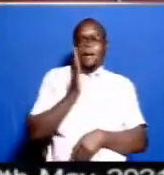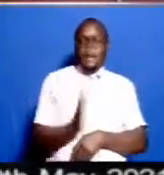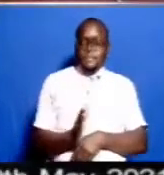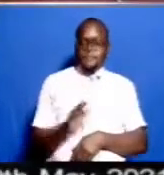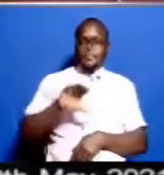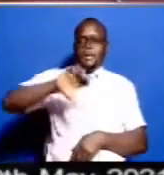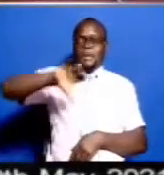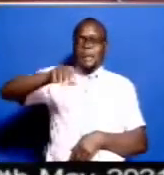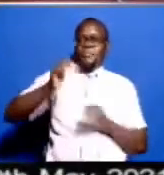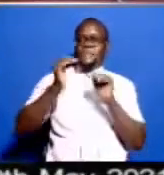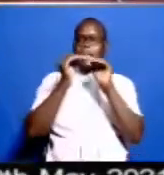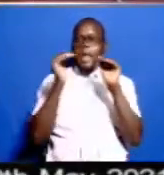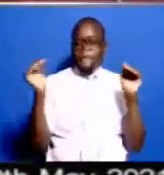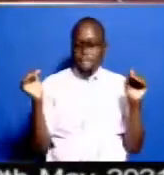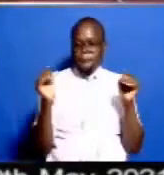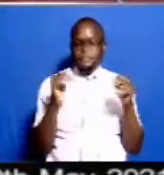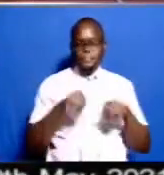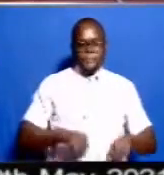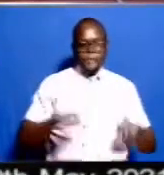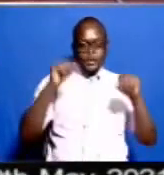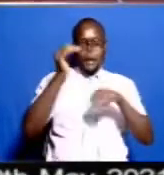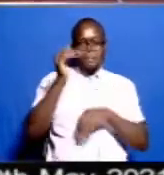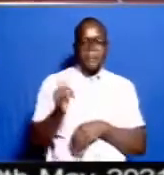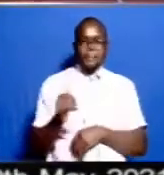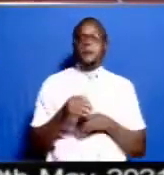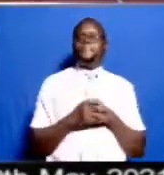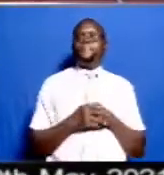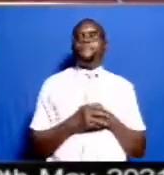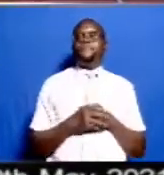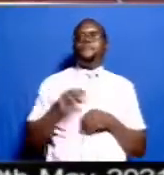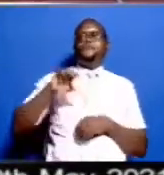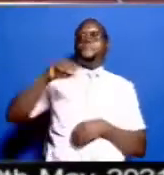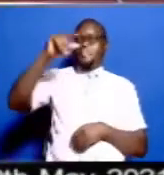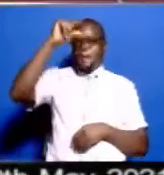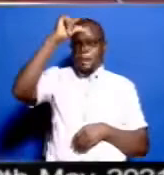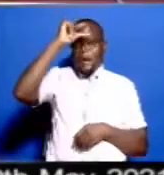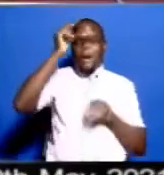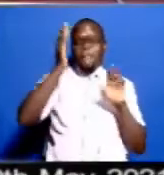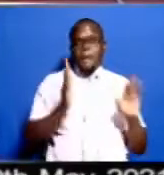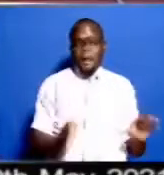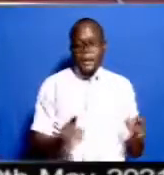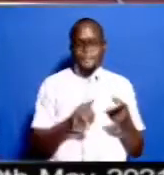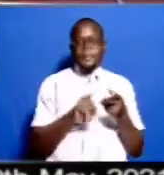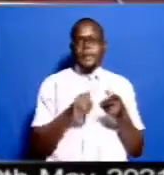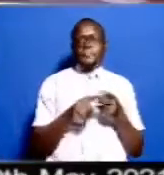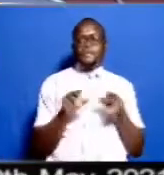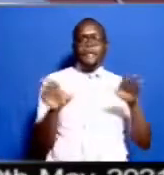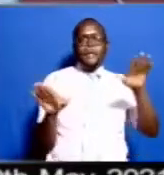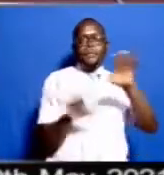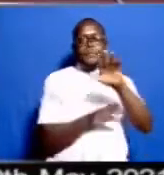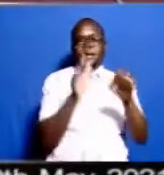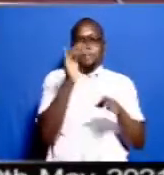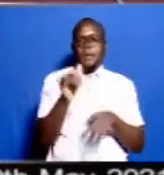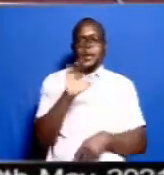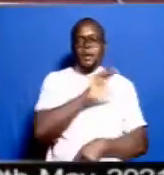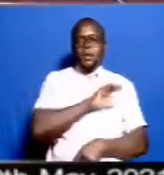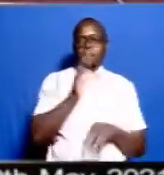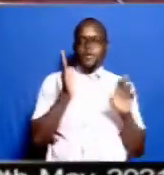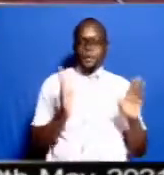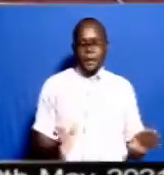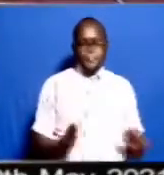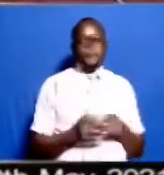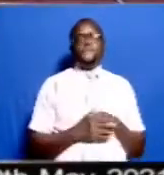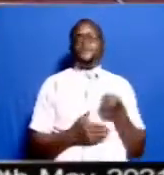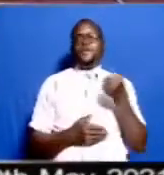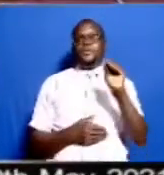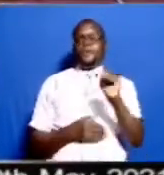county level, it is chaired by the governor and deputized by the commissioner,